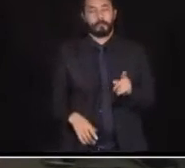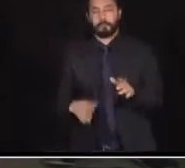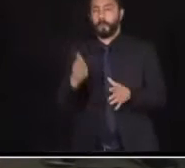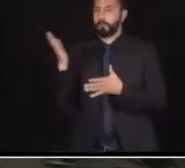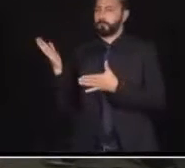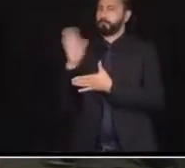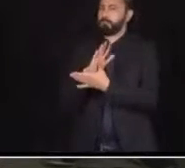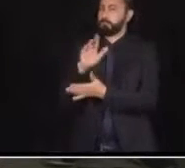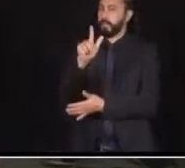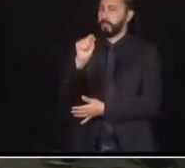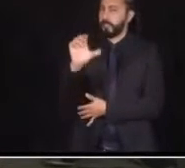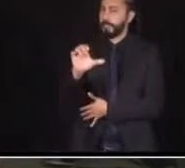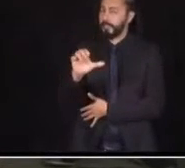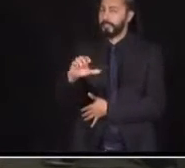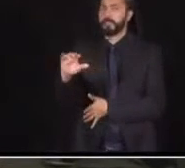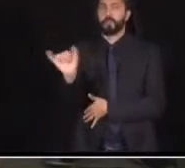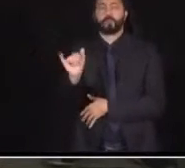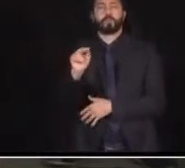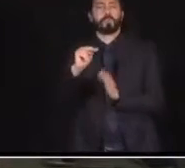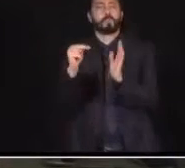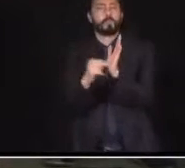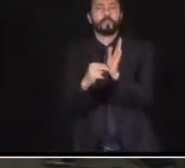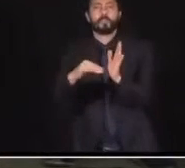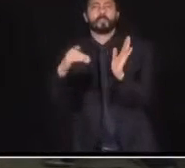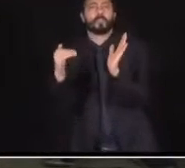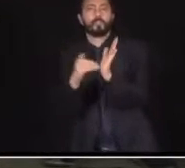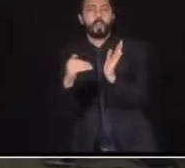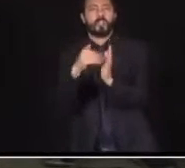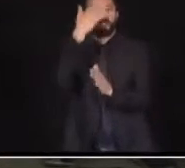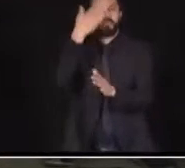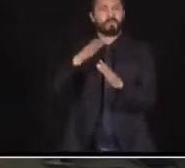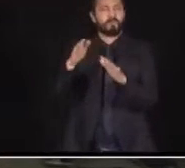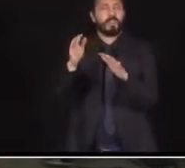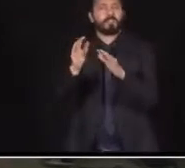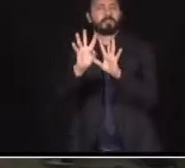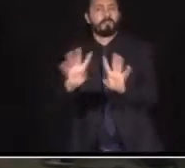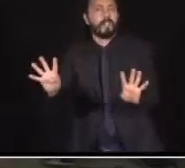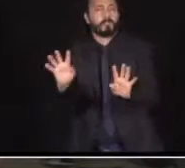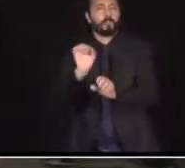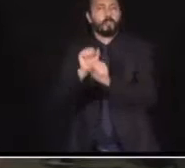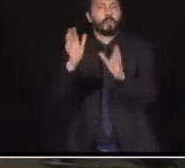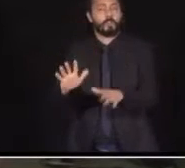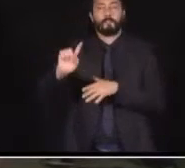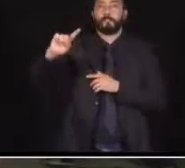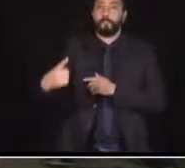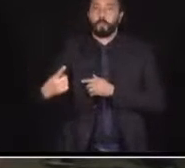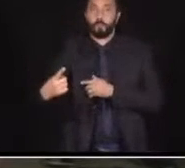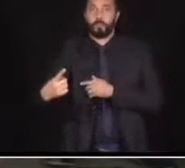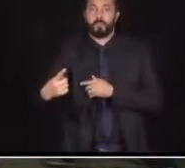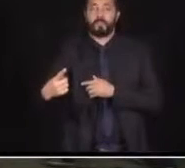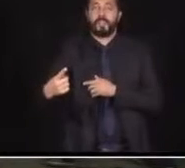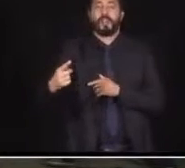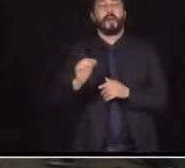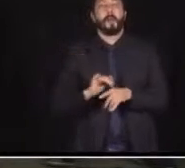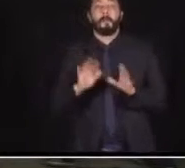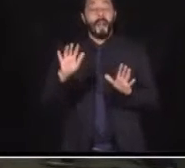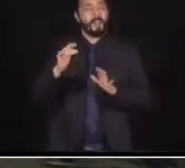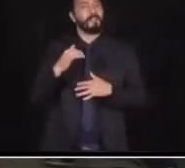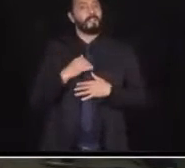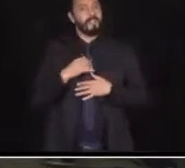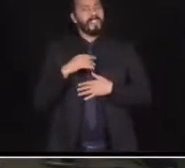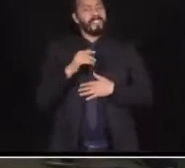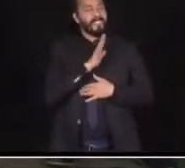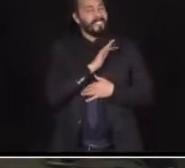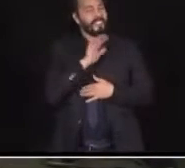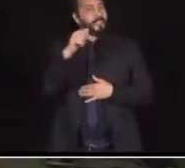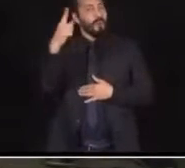workers. I always find it amazing, some of the questions that I get from you folks. I ask the exact same questions. I asked the